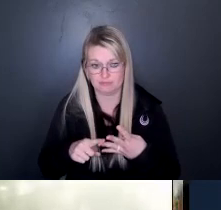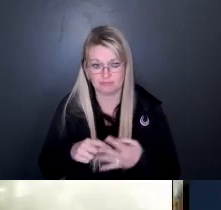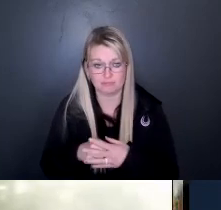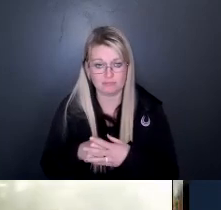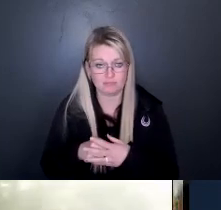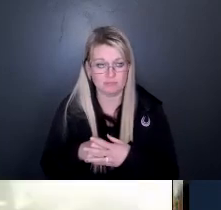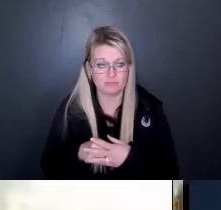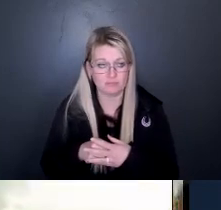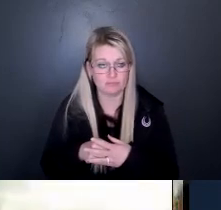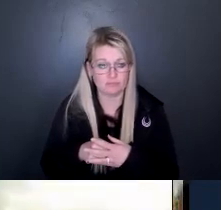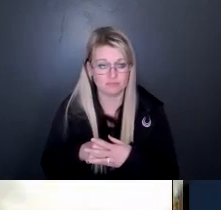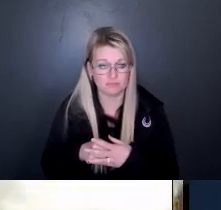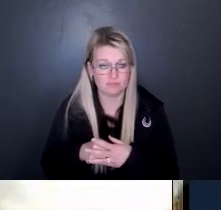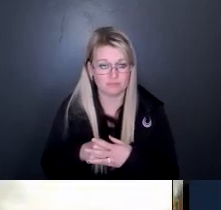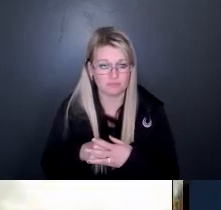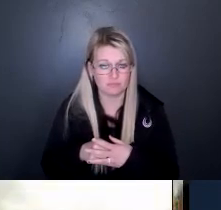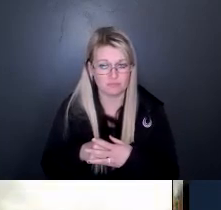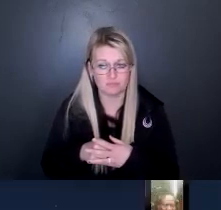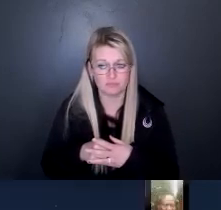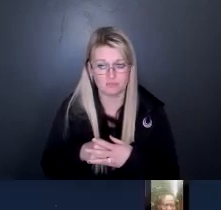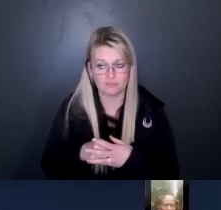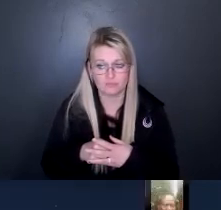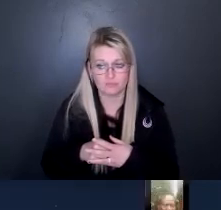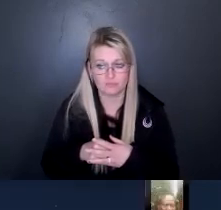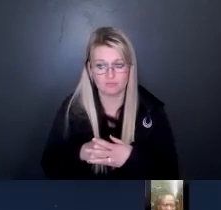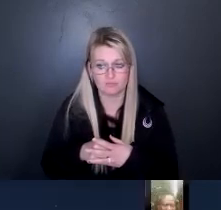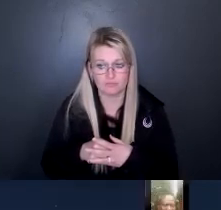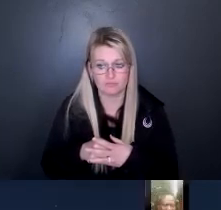with the accelerated learning.